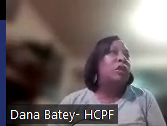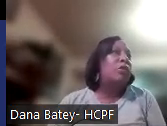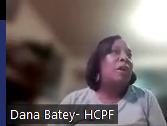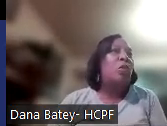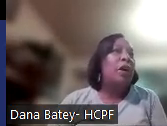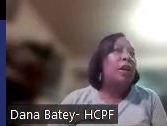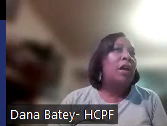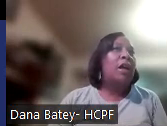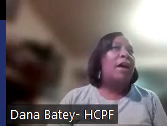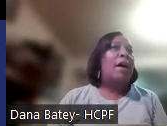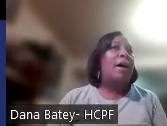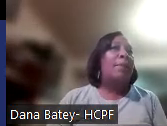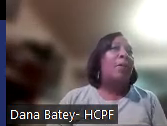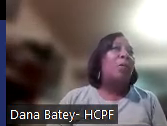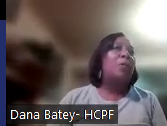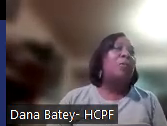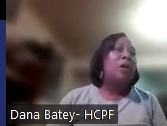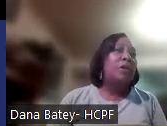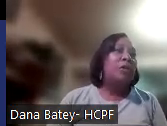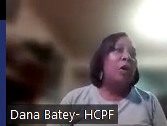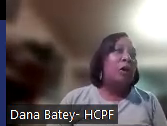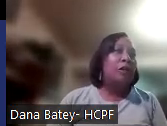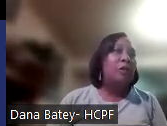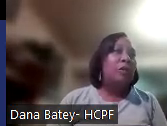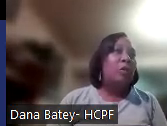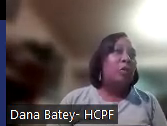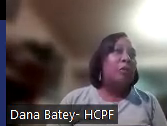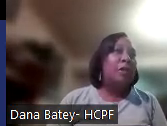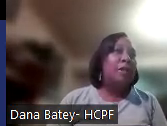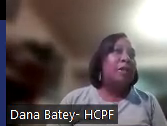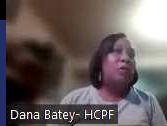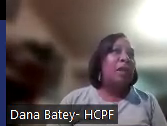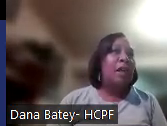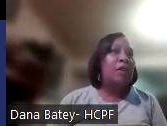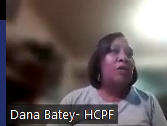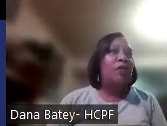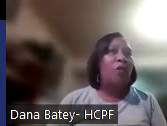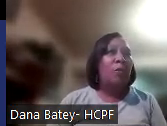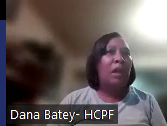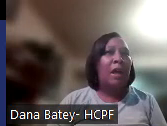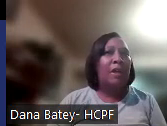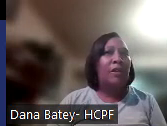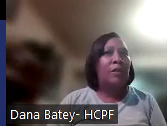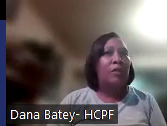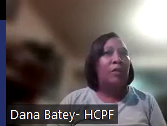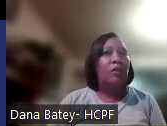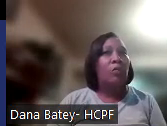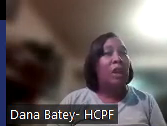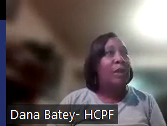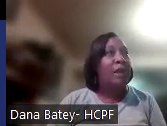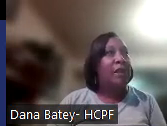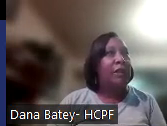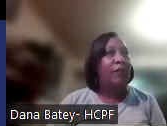all, pick one. What we want you all to do in your groups is to begin to formalize